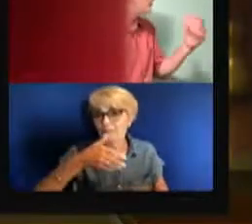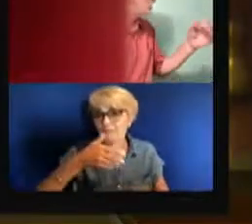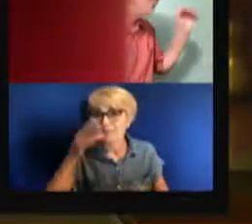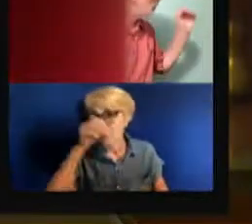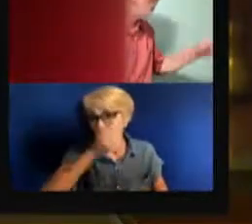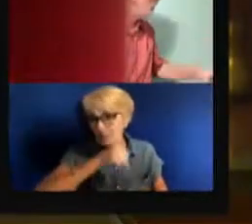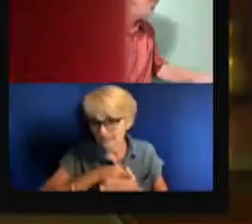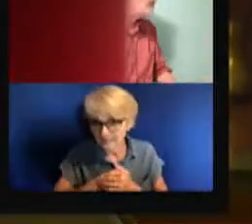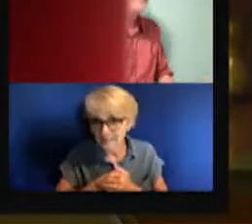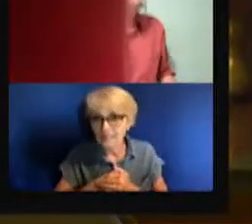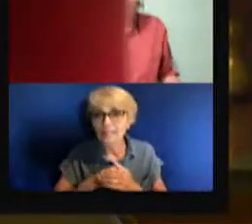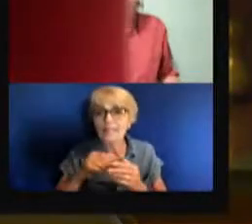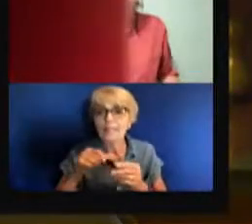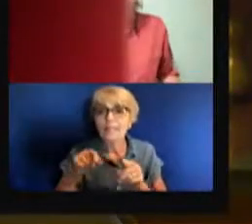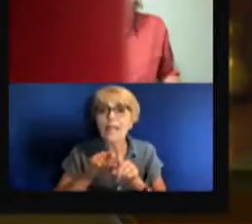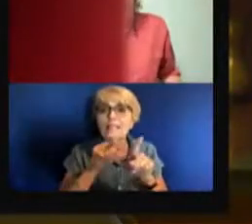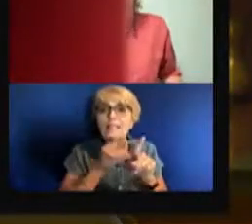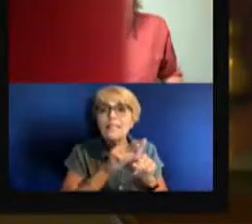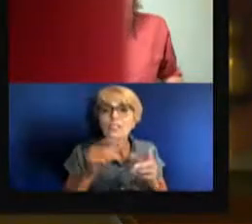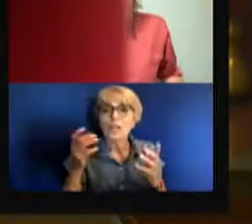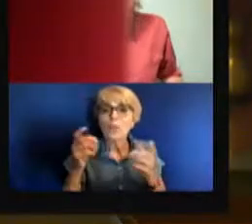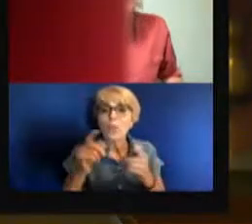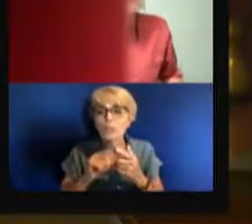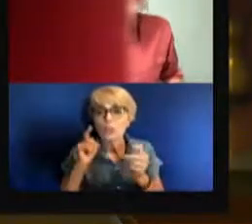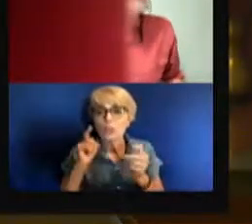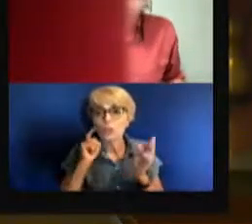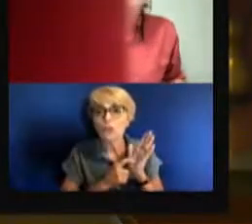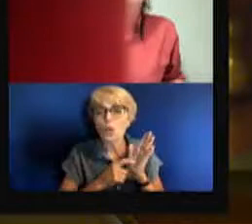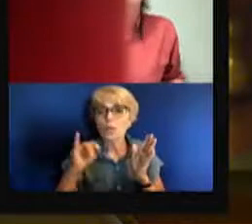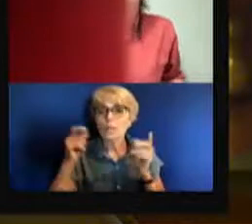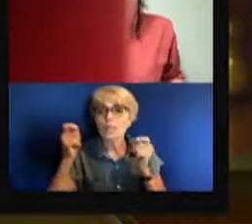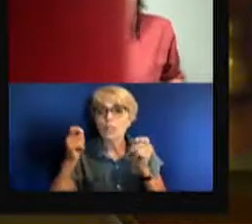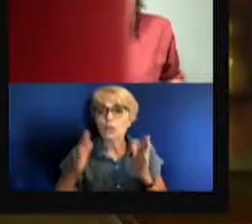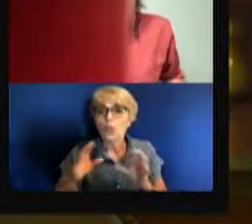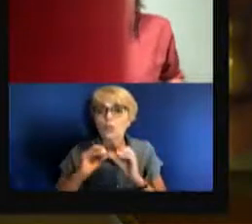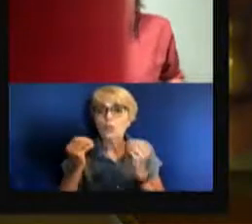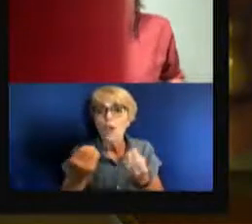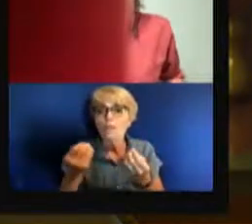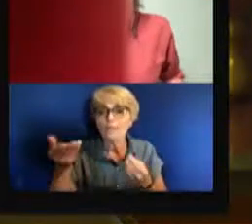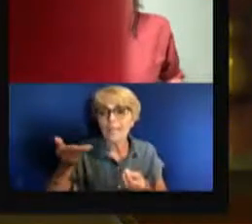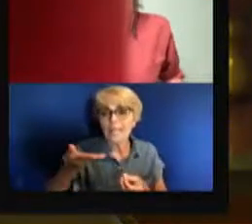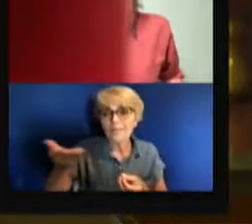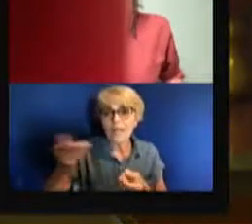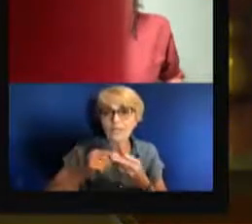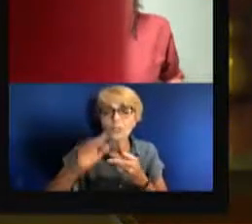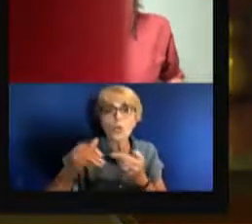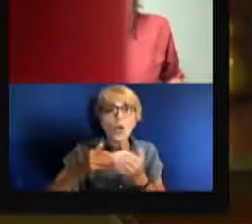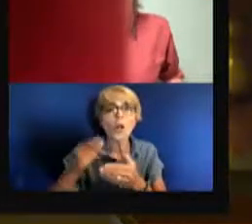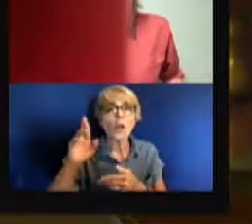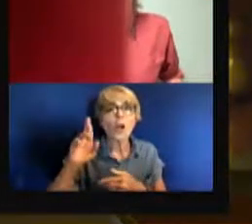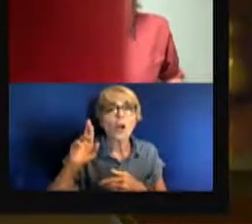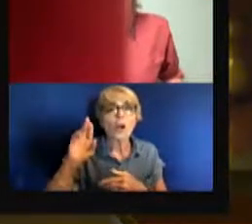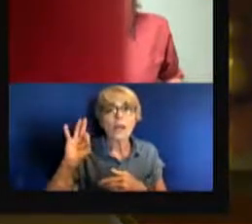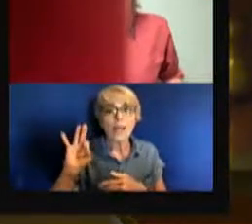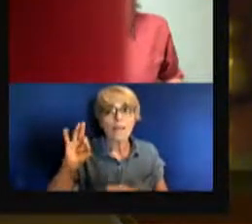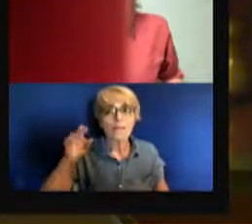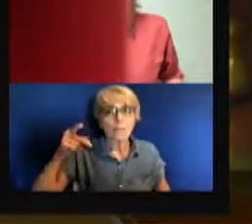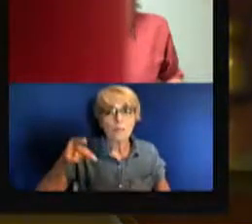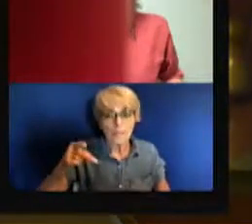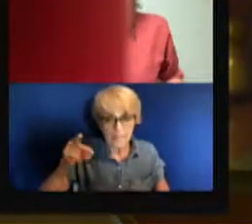Additionally, I just wanted to note that the Controller's Office is invited to all of our IFB low bid openings as per